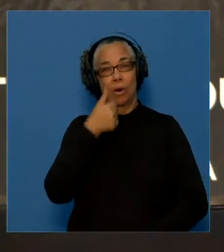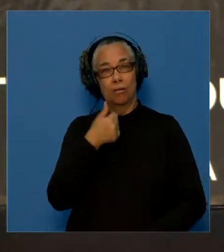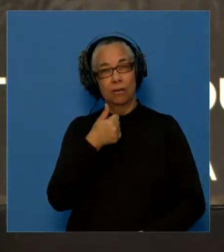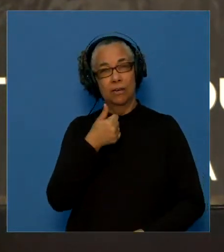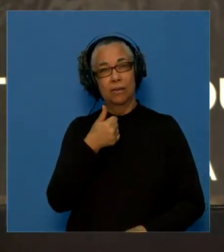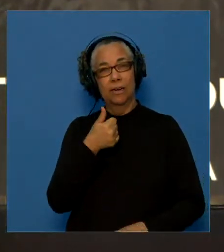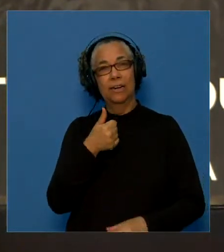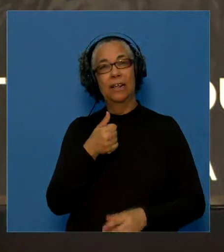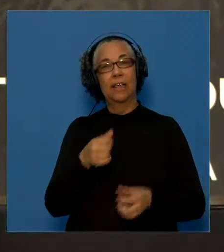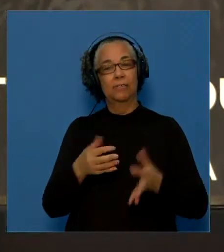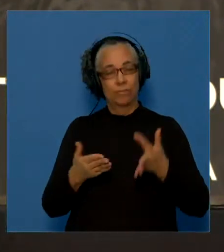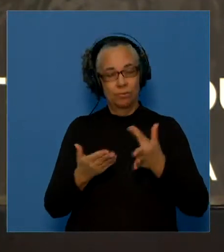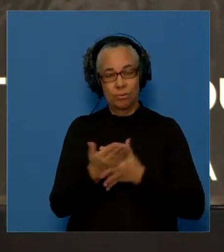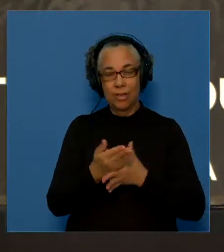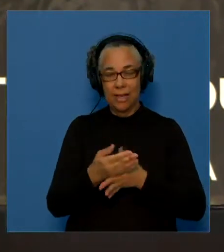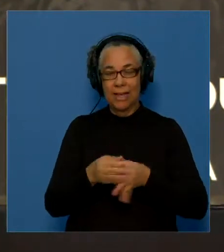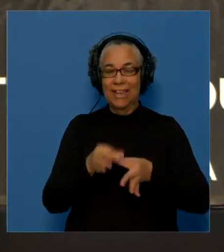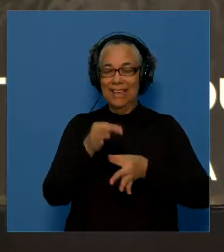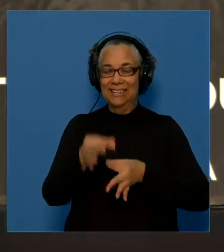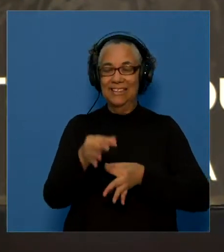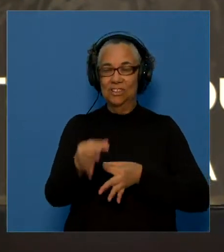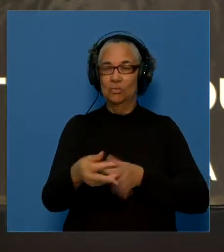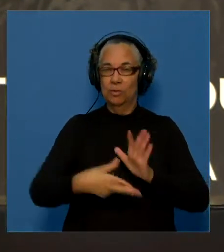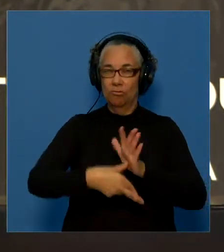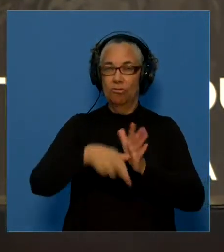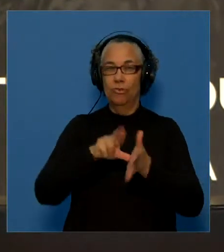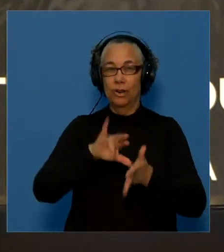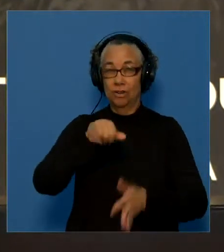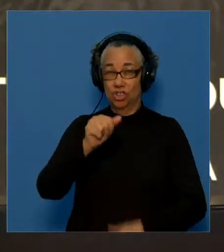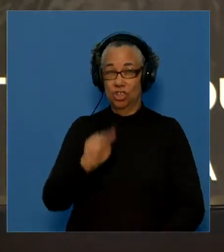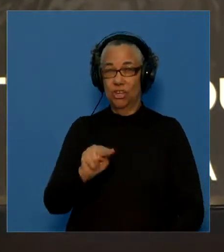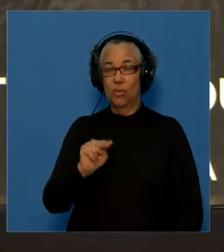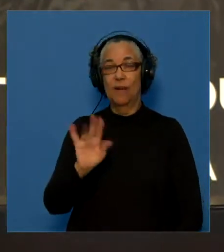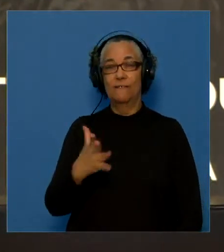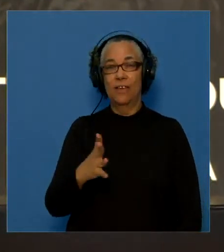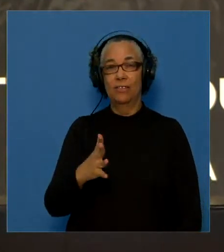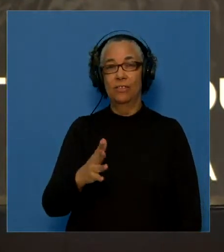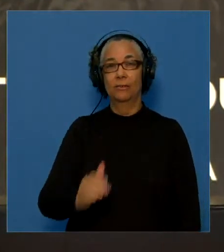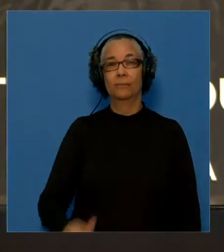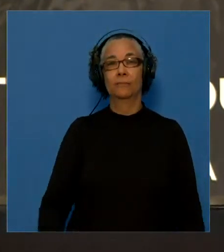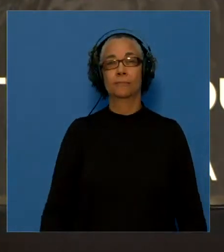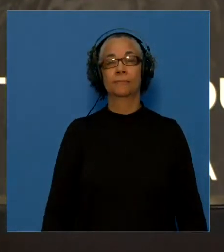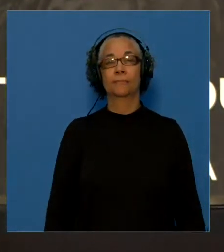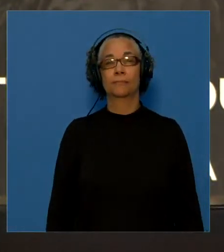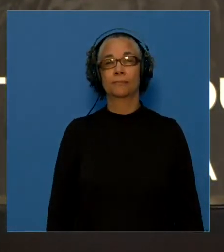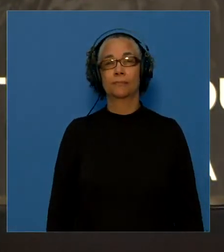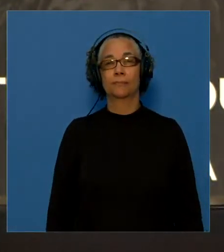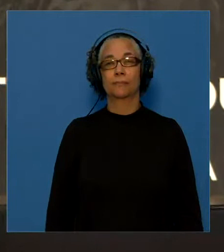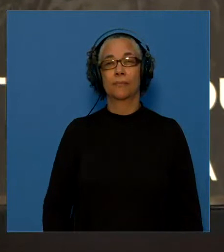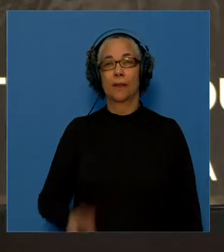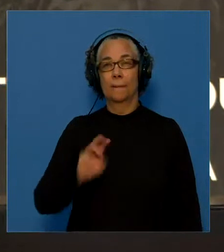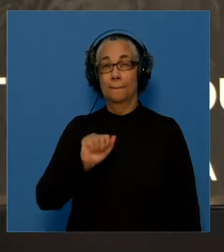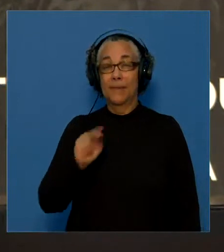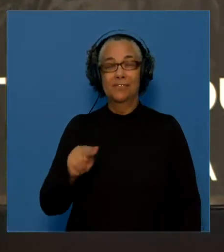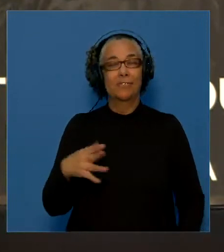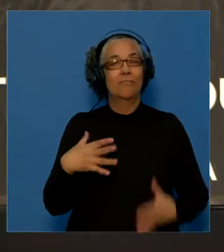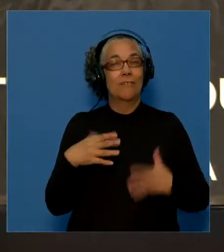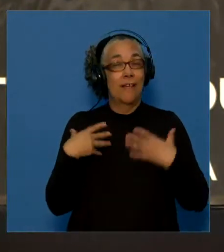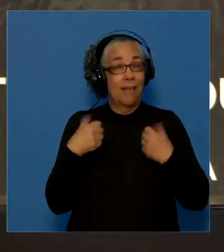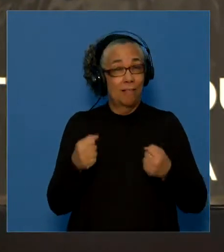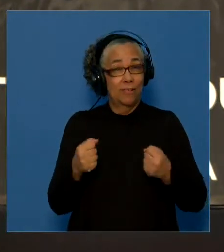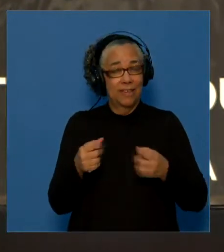of extension, which will be reviewed on January 5th. The Minister of Health has detailed the